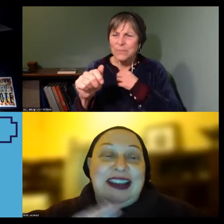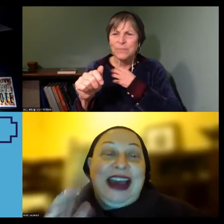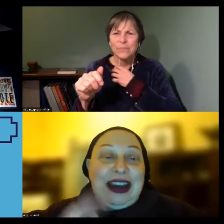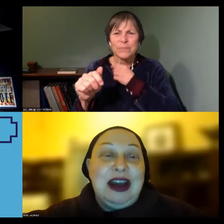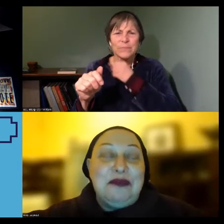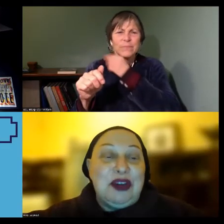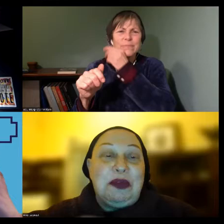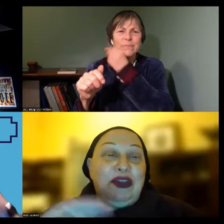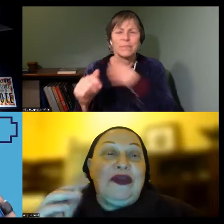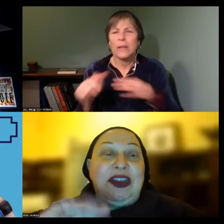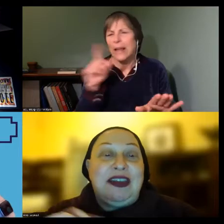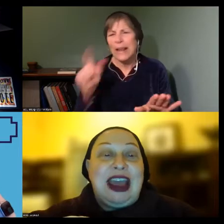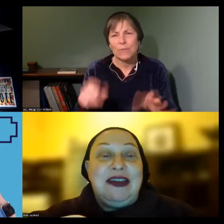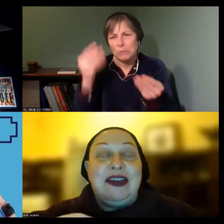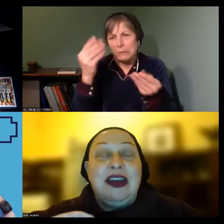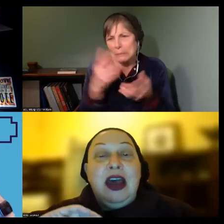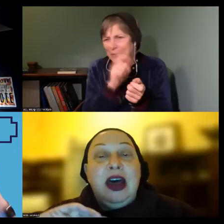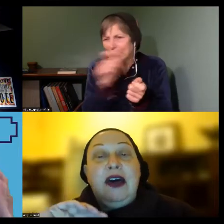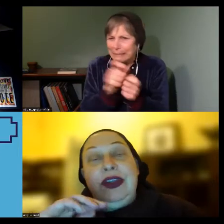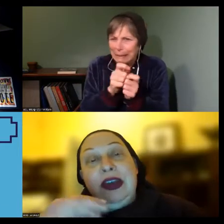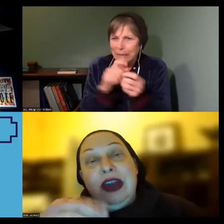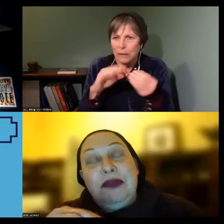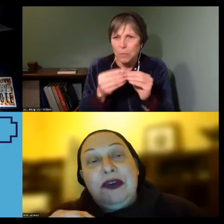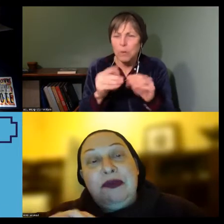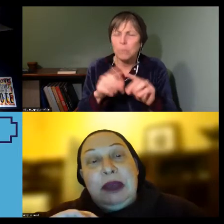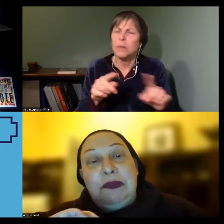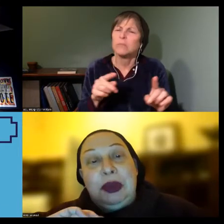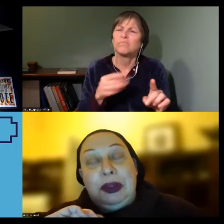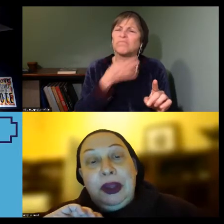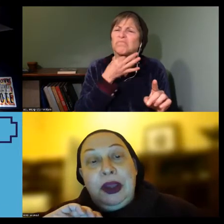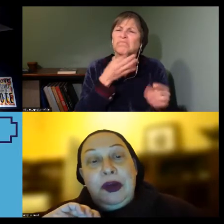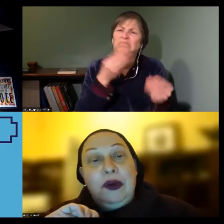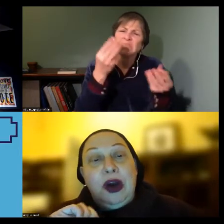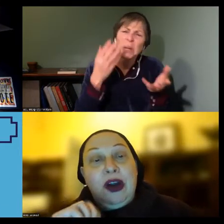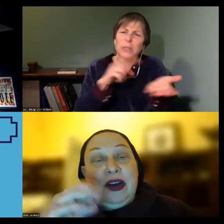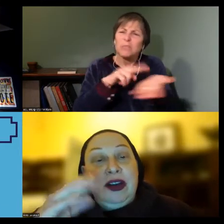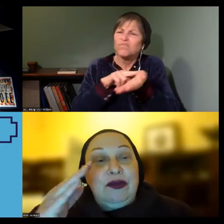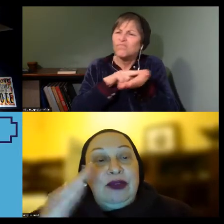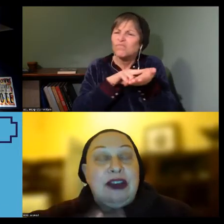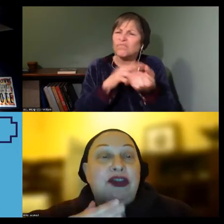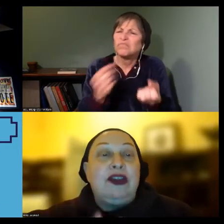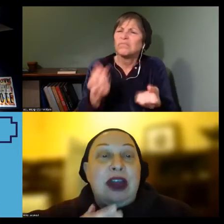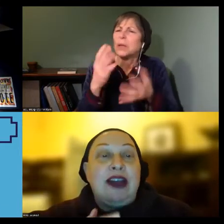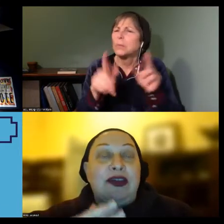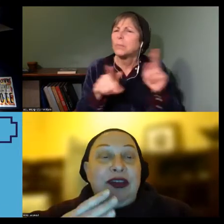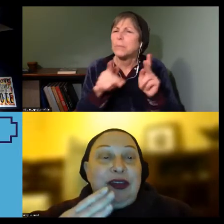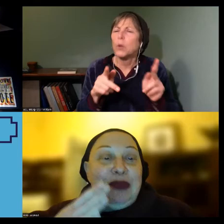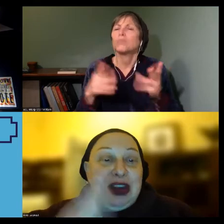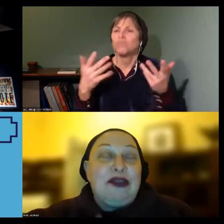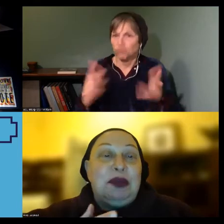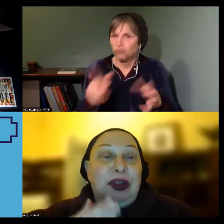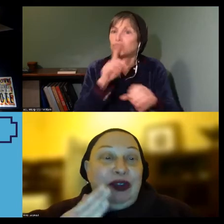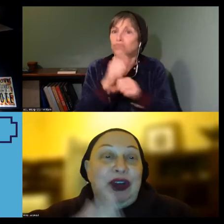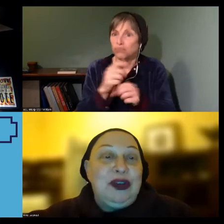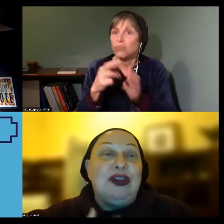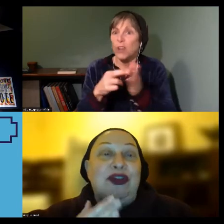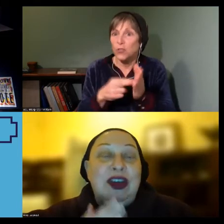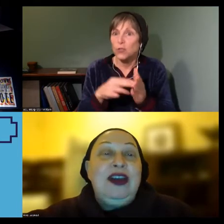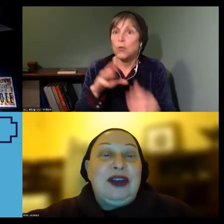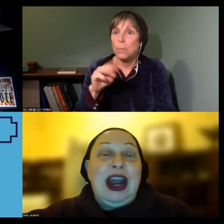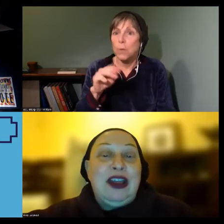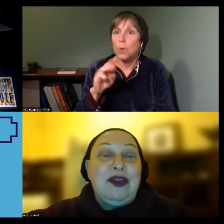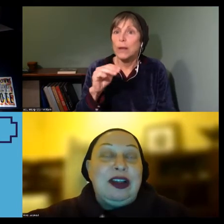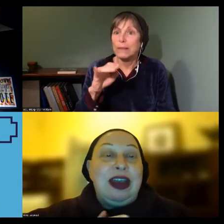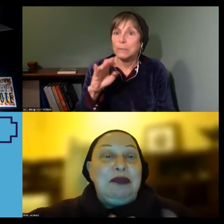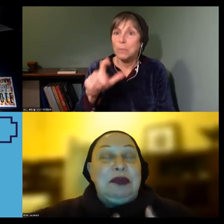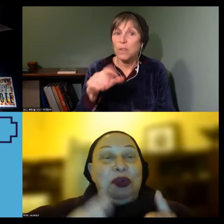have to be exact numbers but sort of a sense of the number of people who are registered as municipal voters